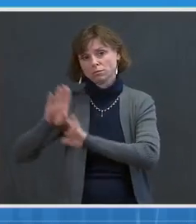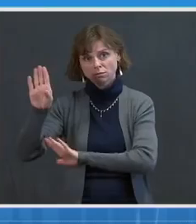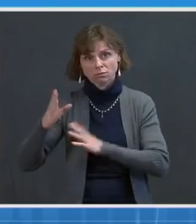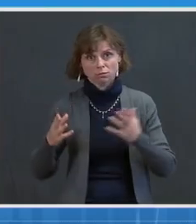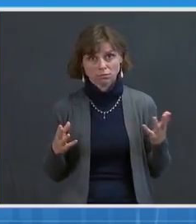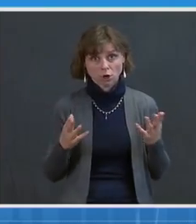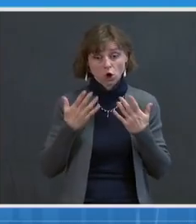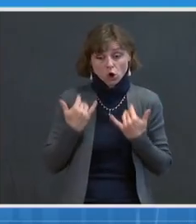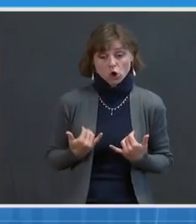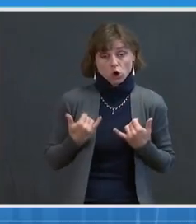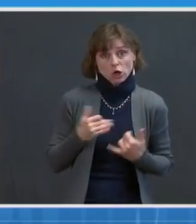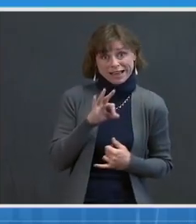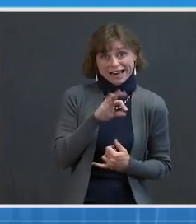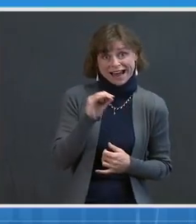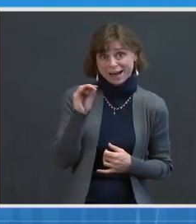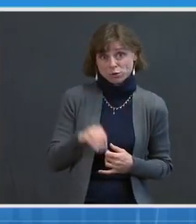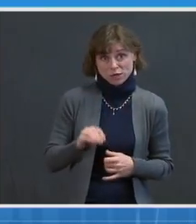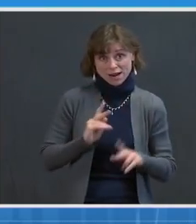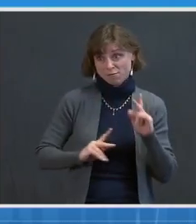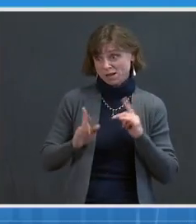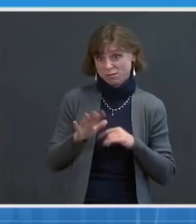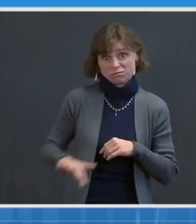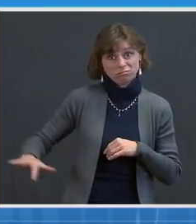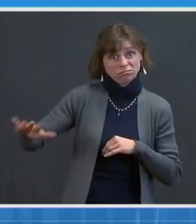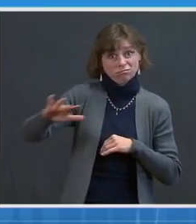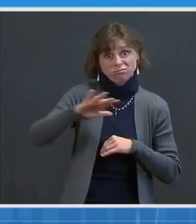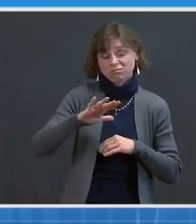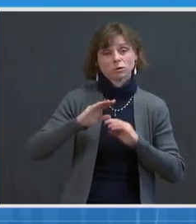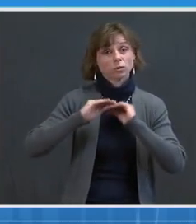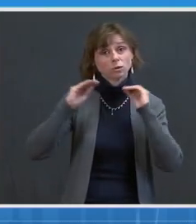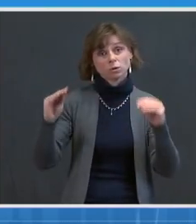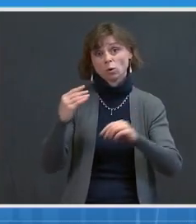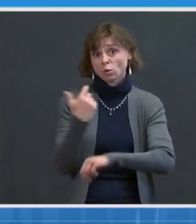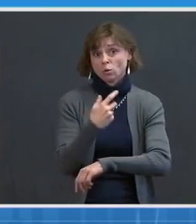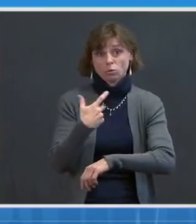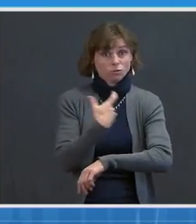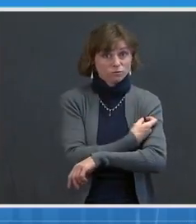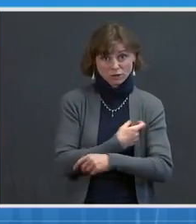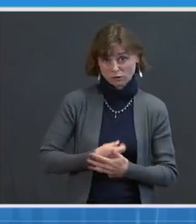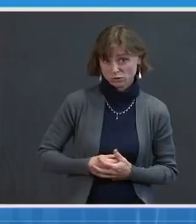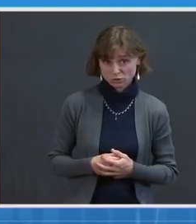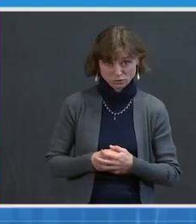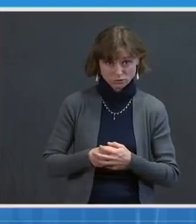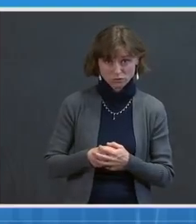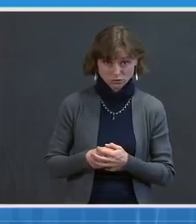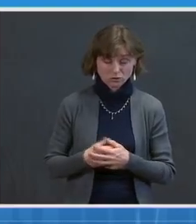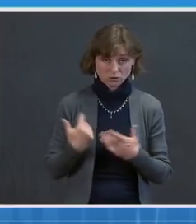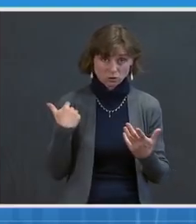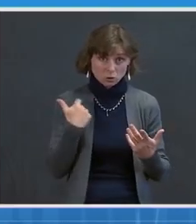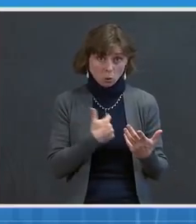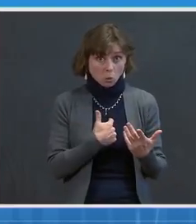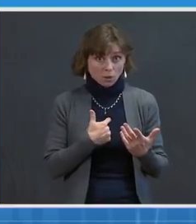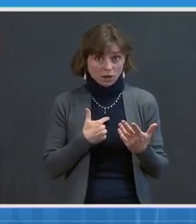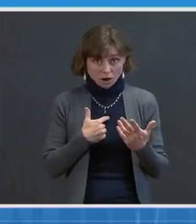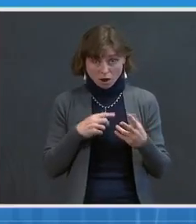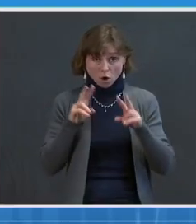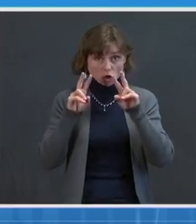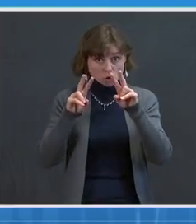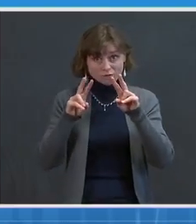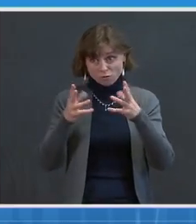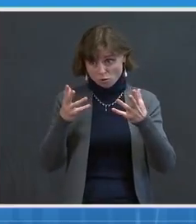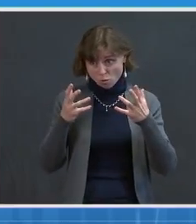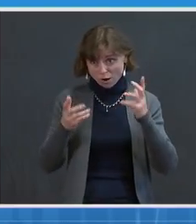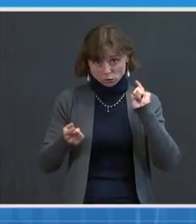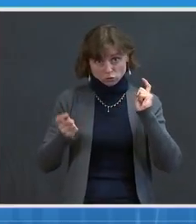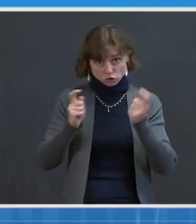of people are still unprotected and not yet vaccinated. So we are really looking forward to updating this guidance as